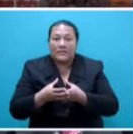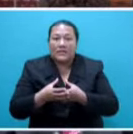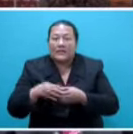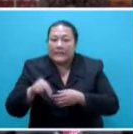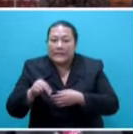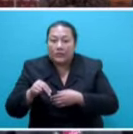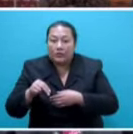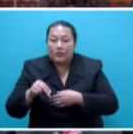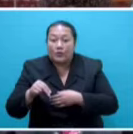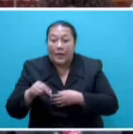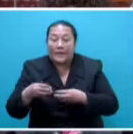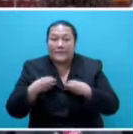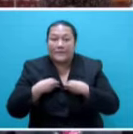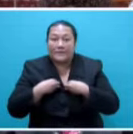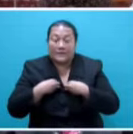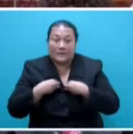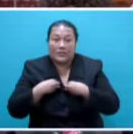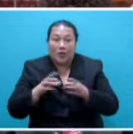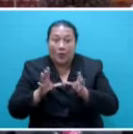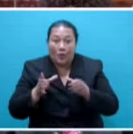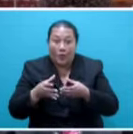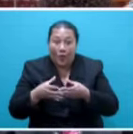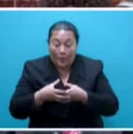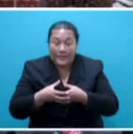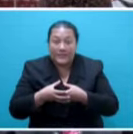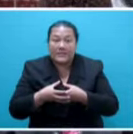Perhaps another one in October,